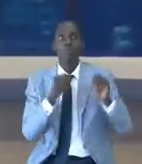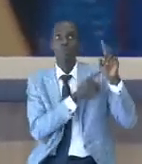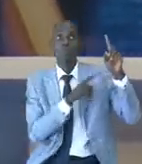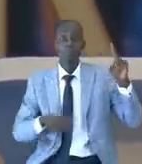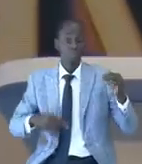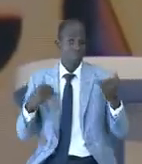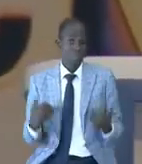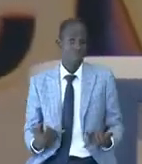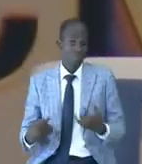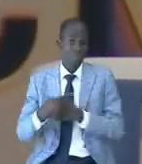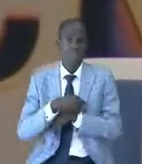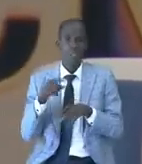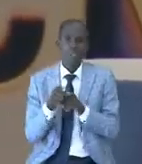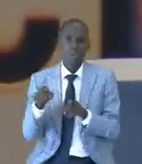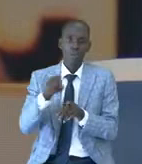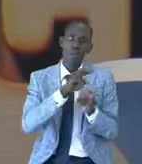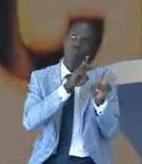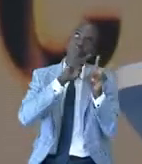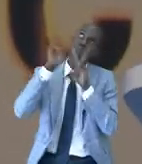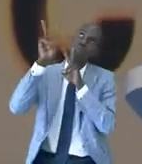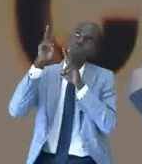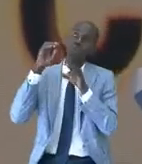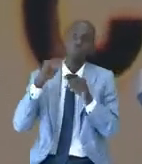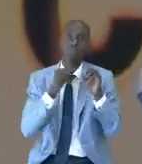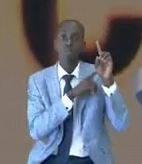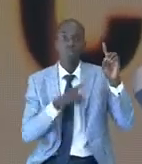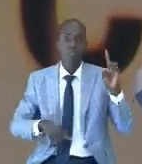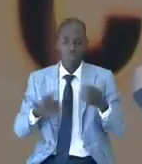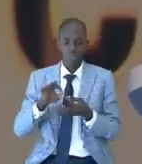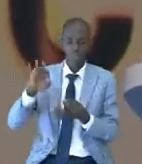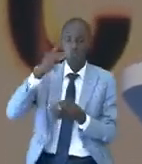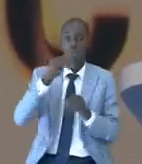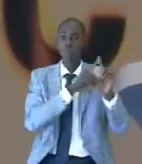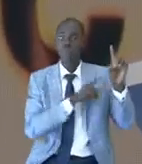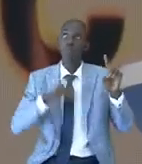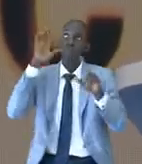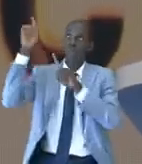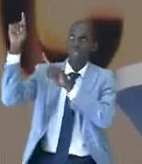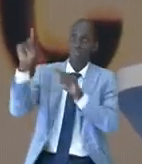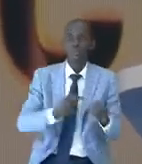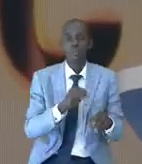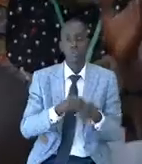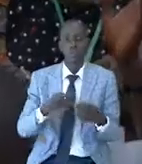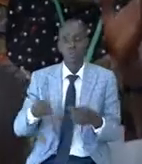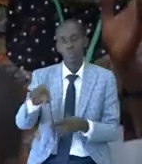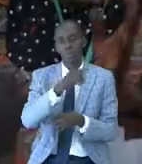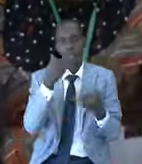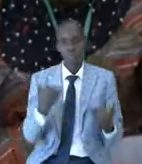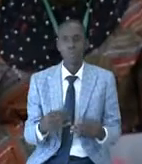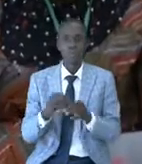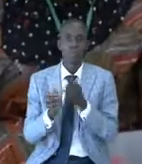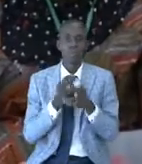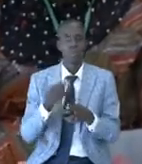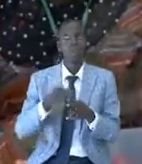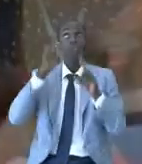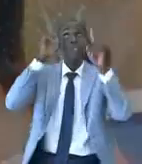Today, as you behold the Lord, the Spirit of the Lord will come to you right there. He'll change